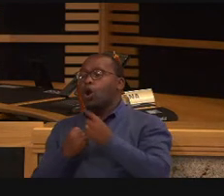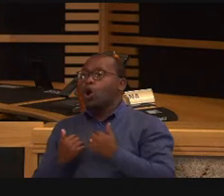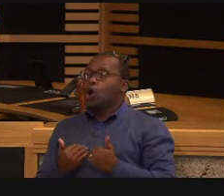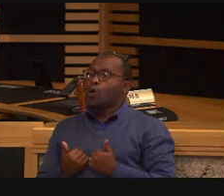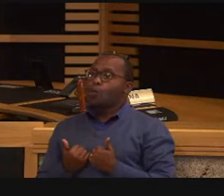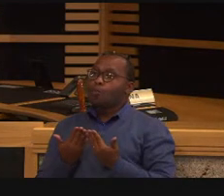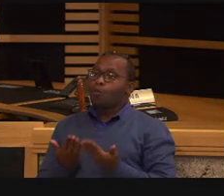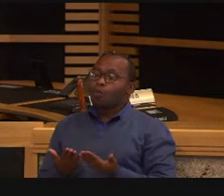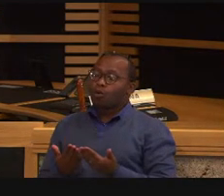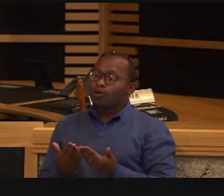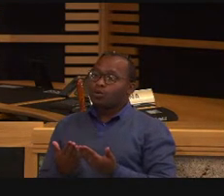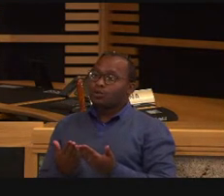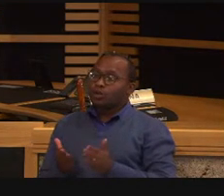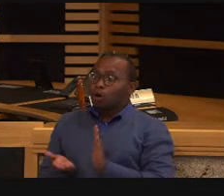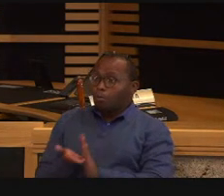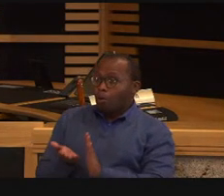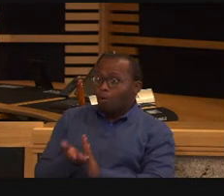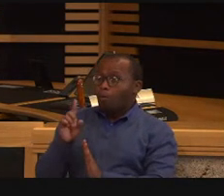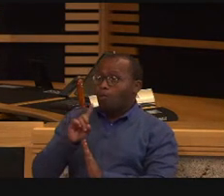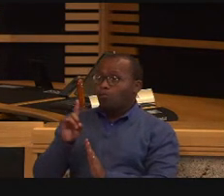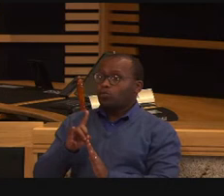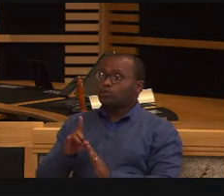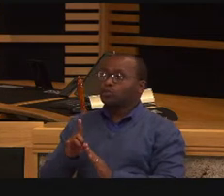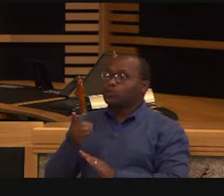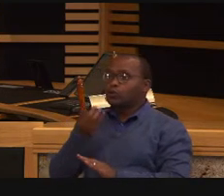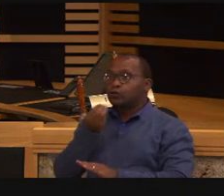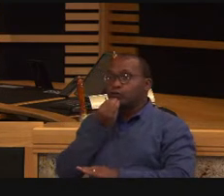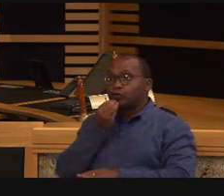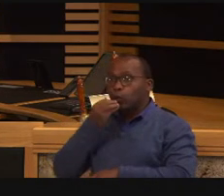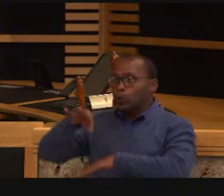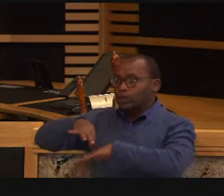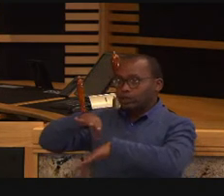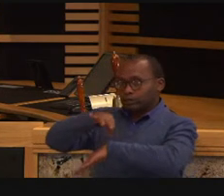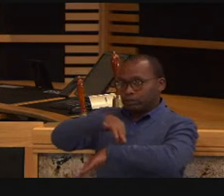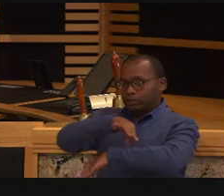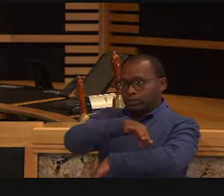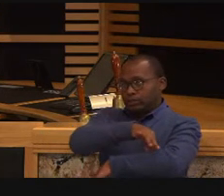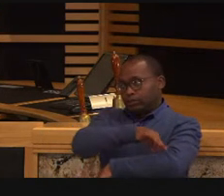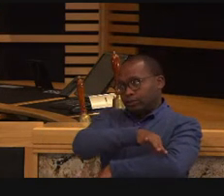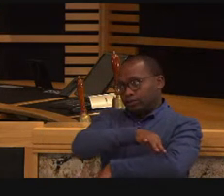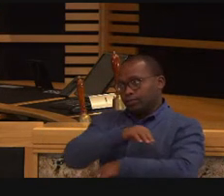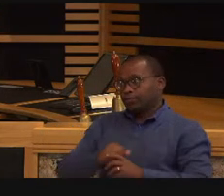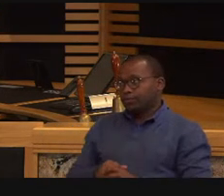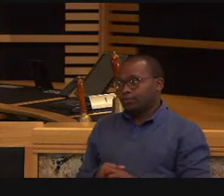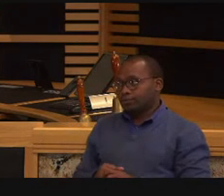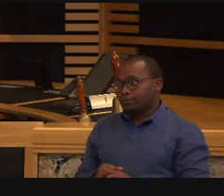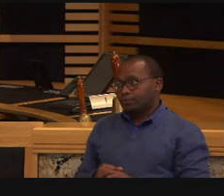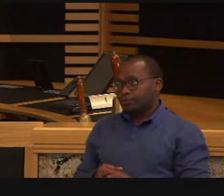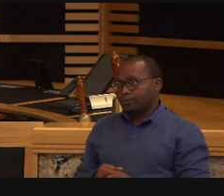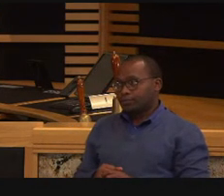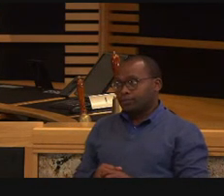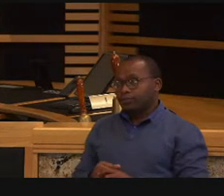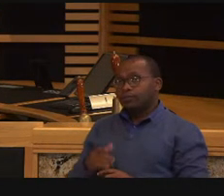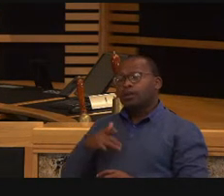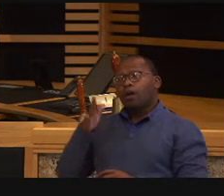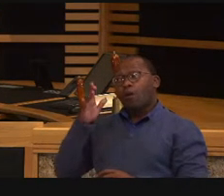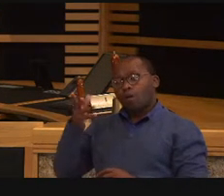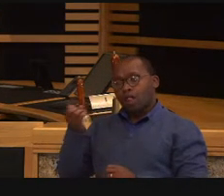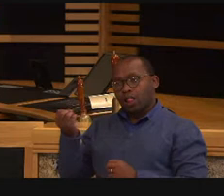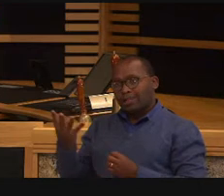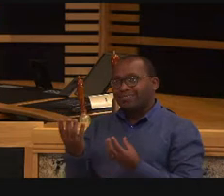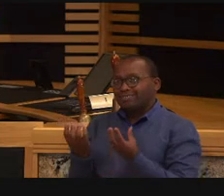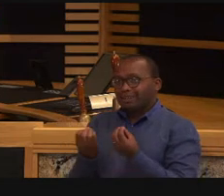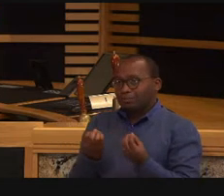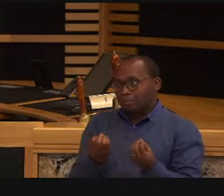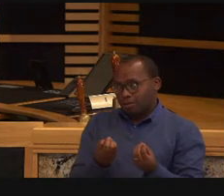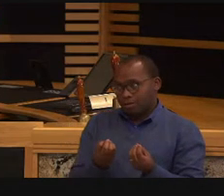gardens. Honorable Speaker, I will just give you a detail in terms of the stats so as to close